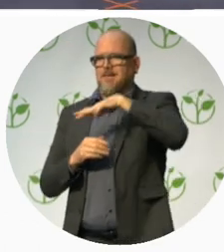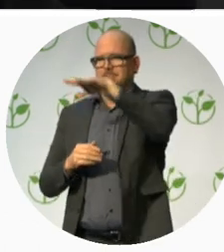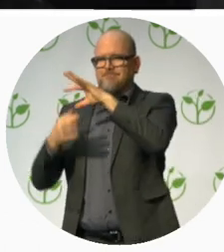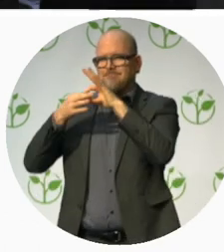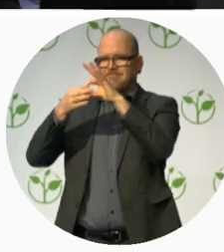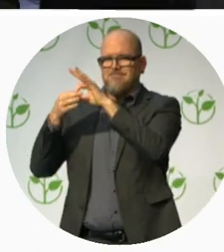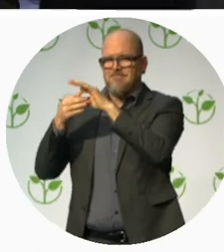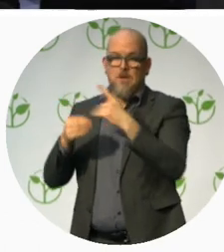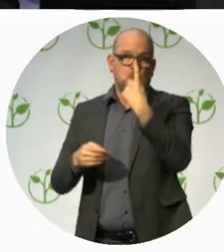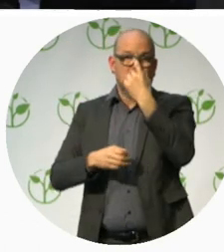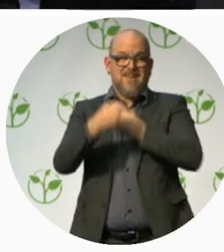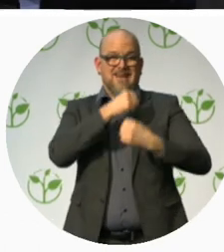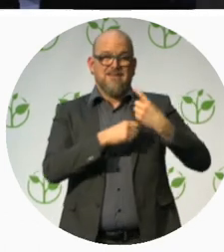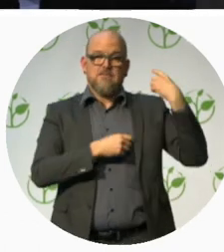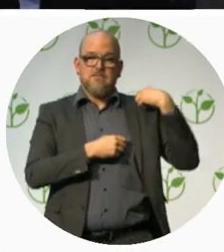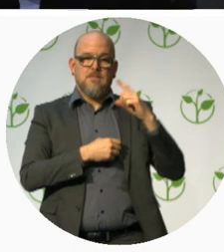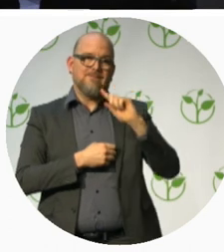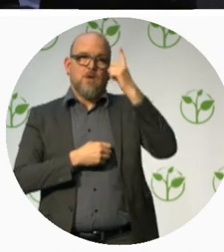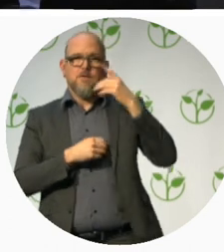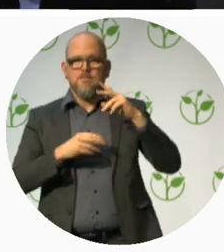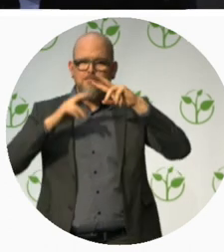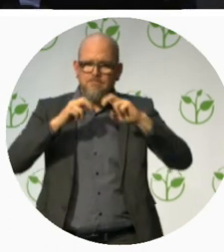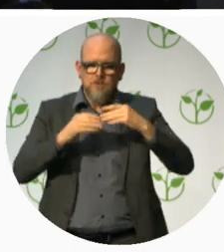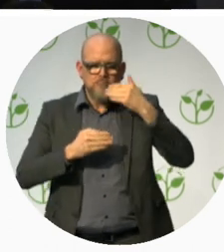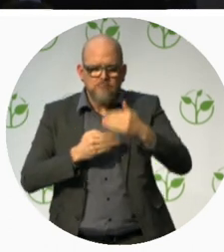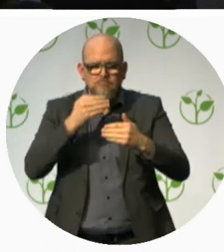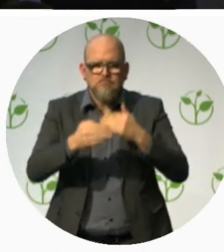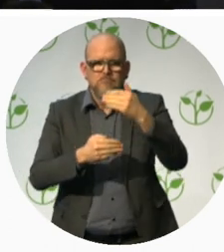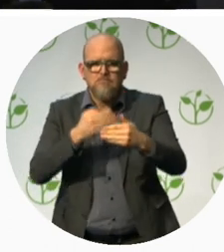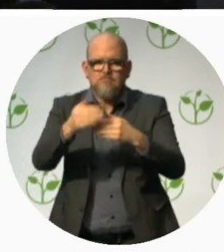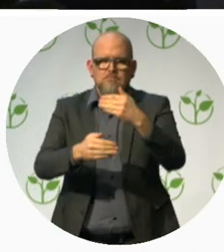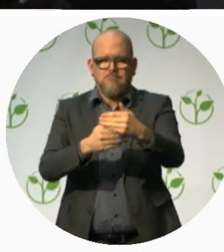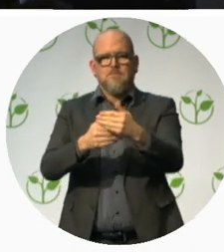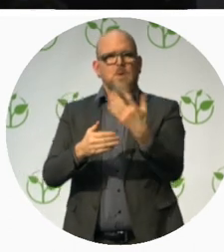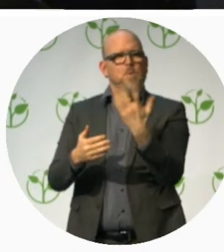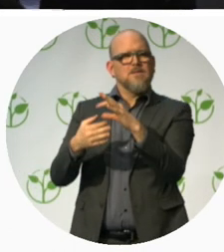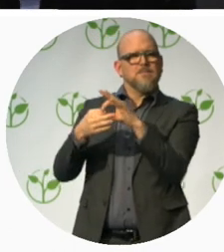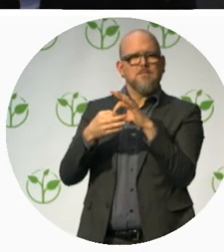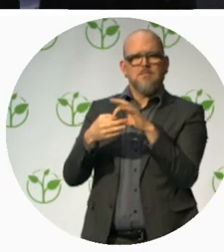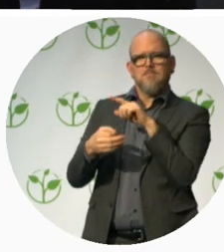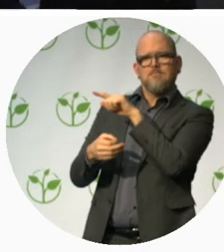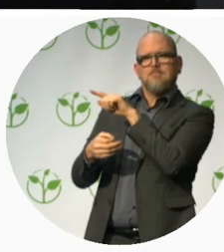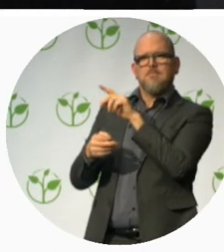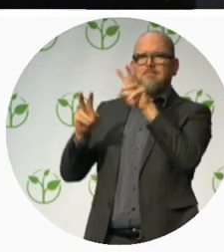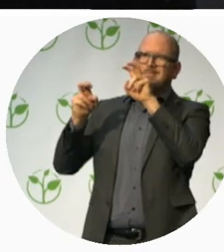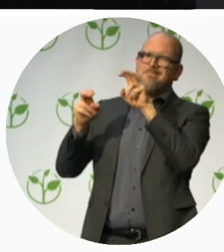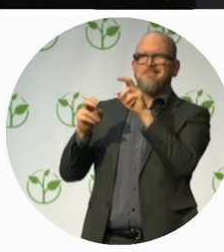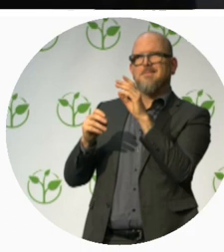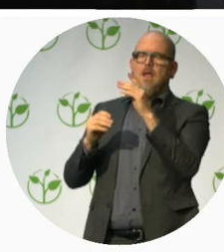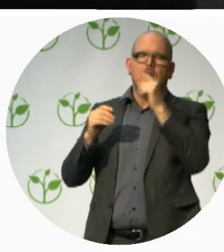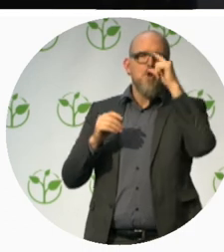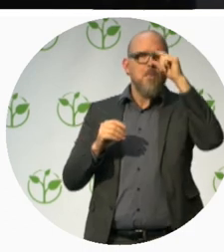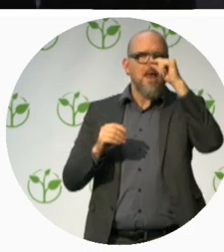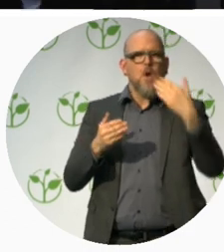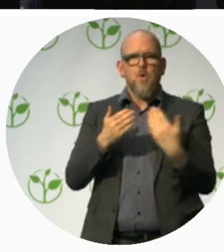Accessibility Strategy and Action Plan. 10 ministries in Dubai have been mandated to review the new policy and to begin to